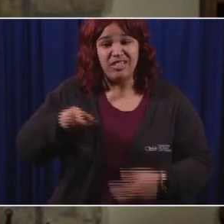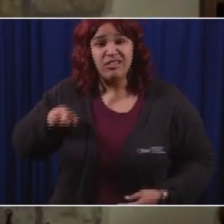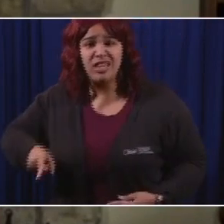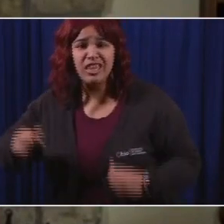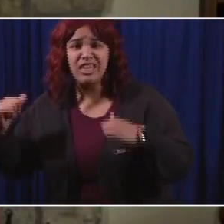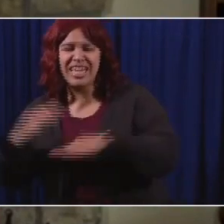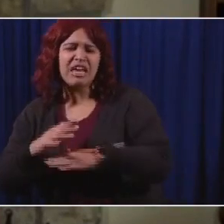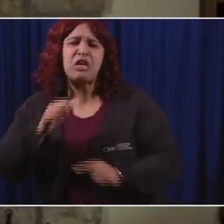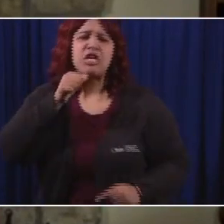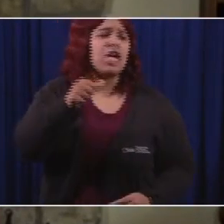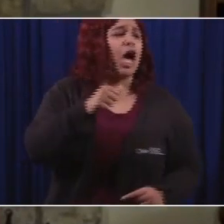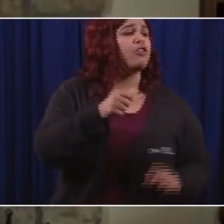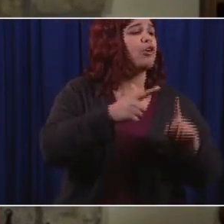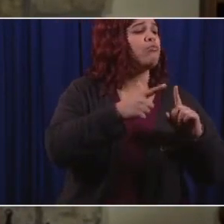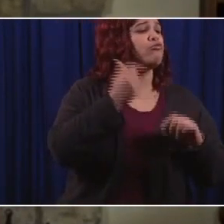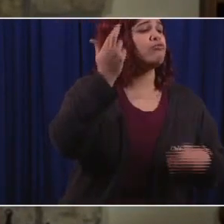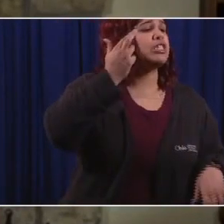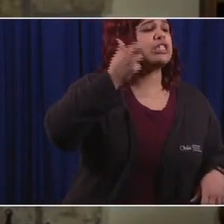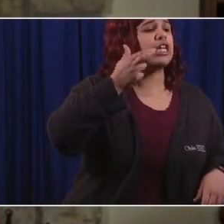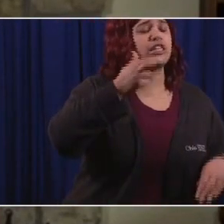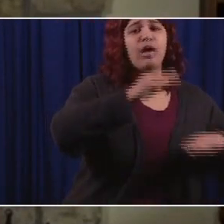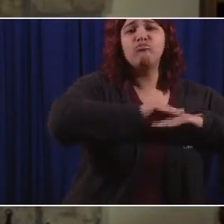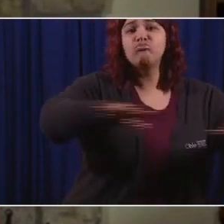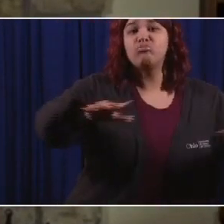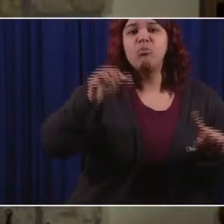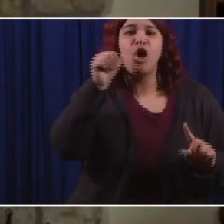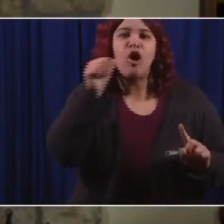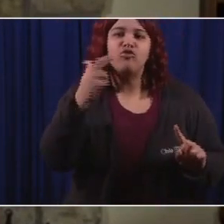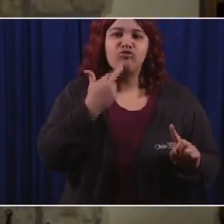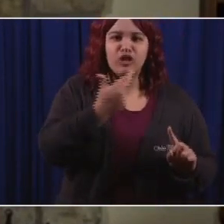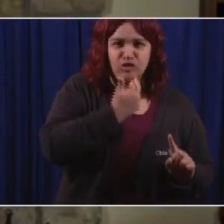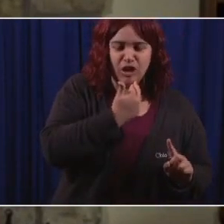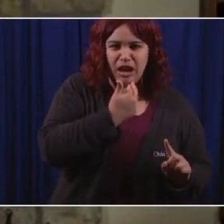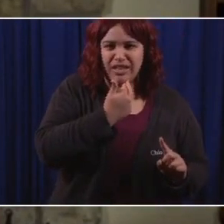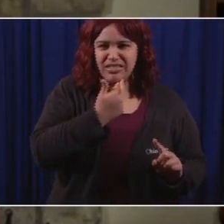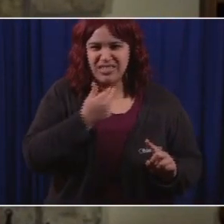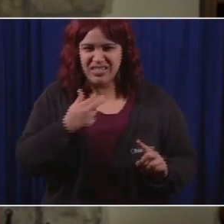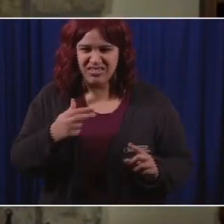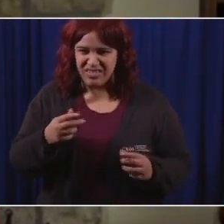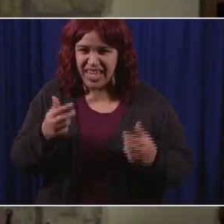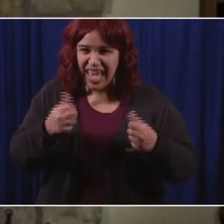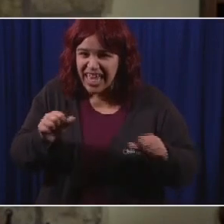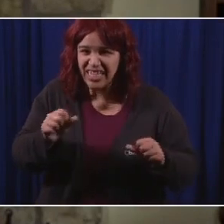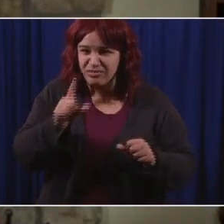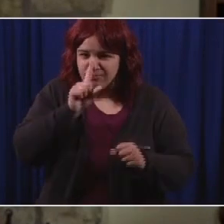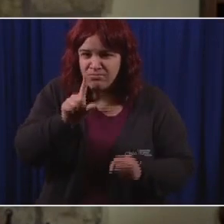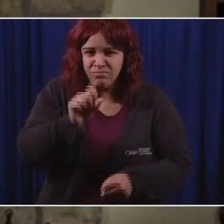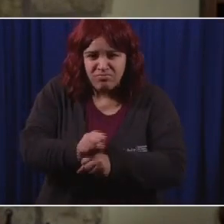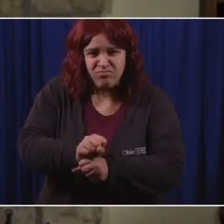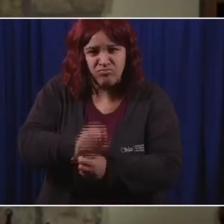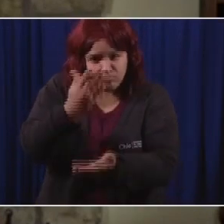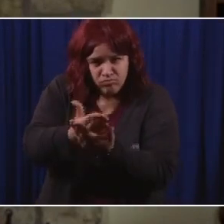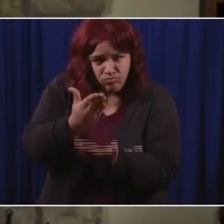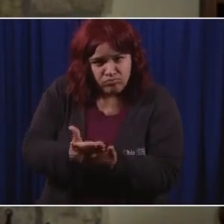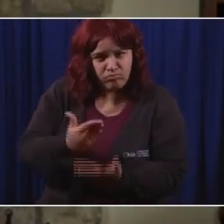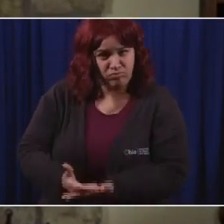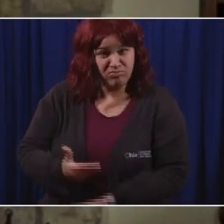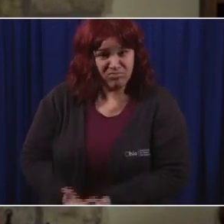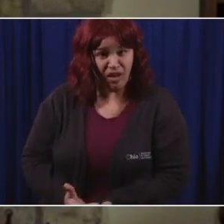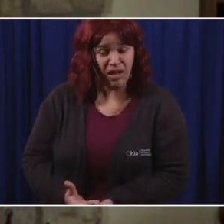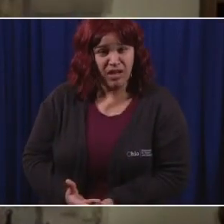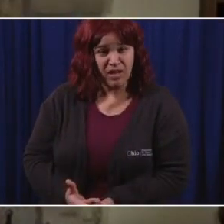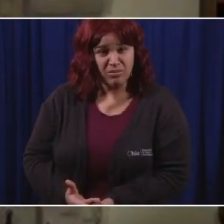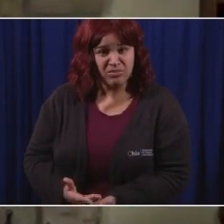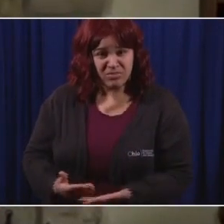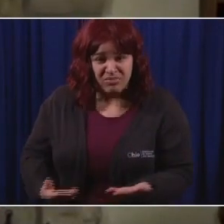any kind of renewed effort to find out, other than just tweaking last week from the contact tracing system?